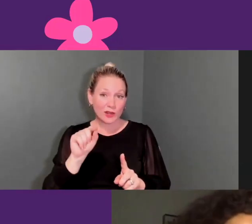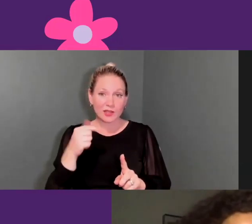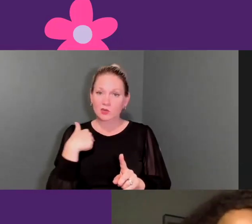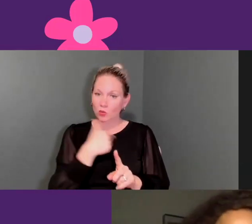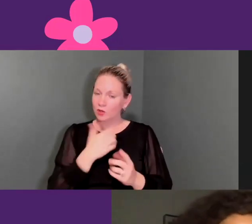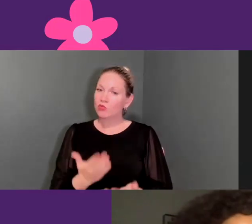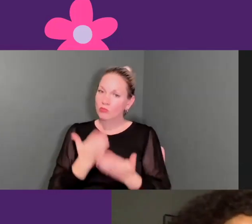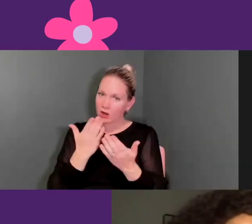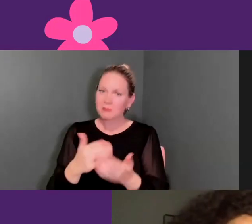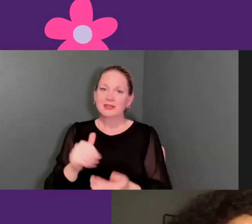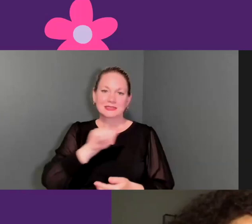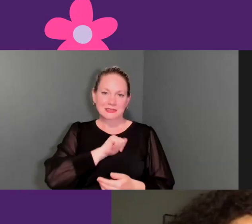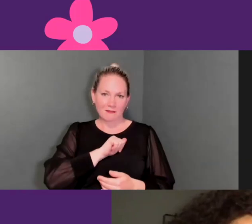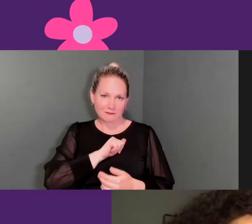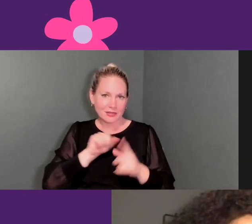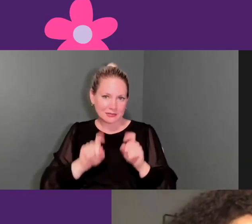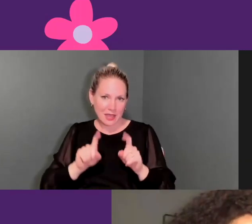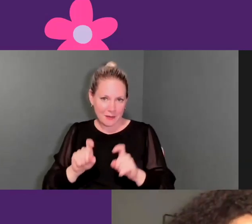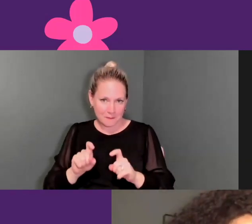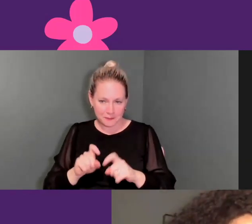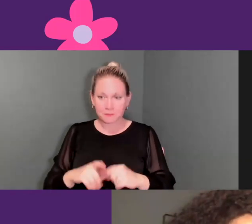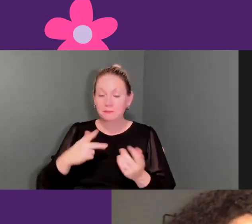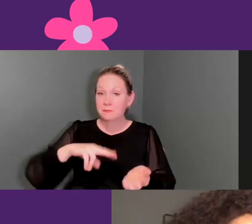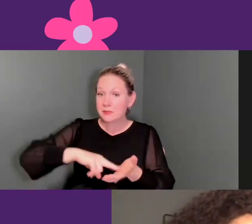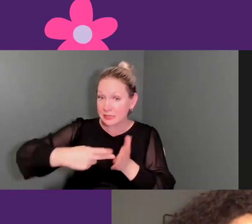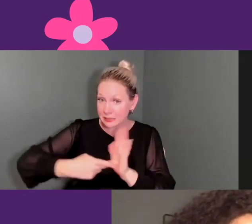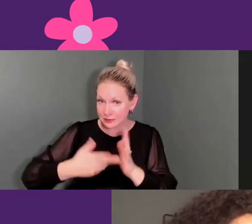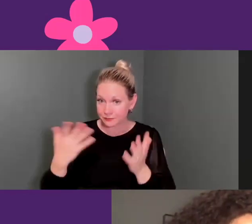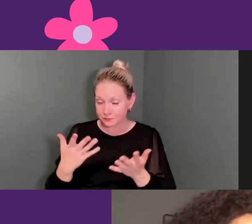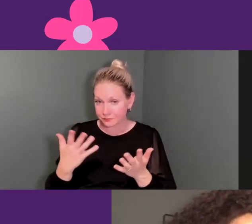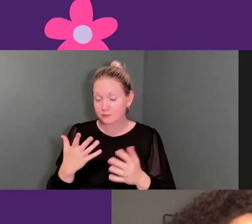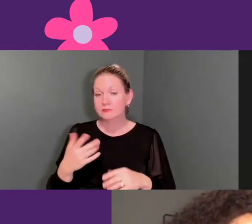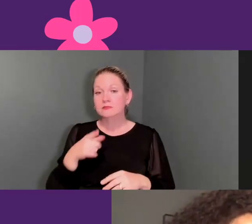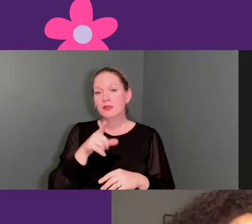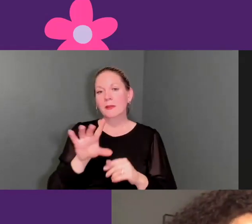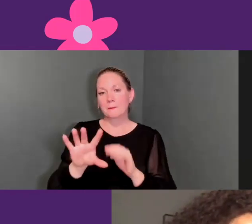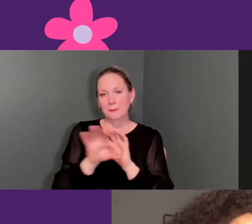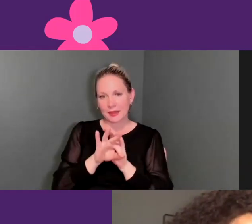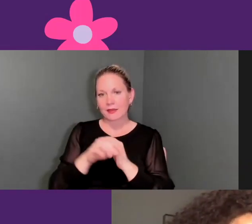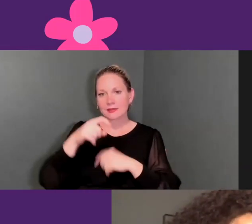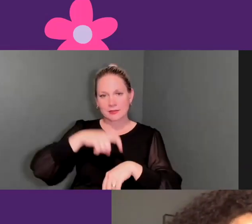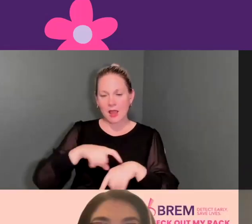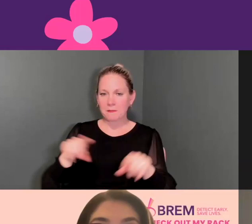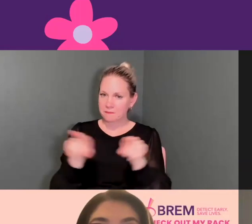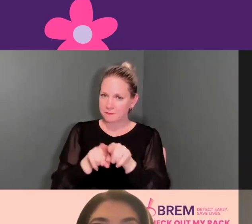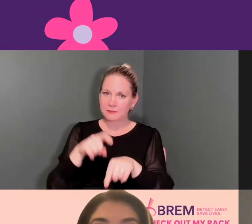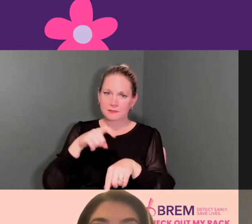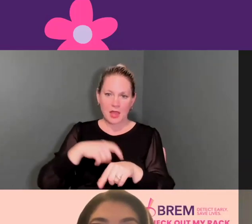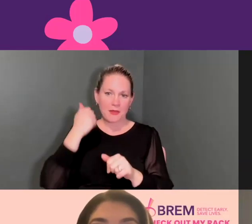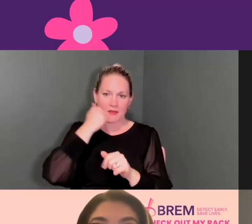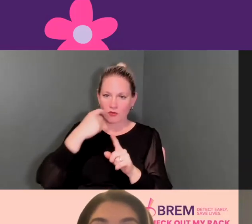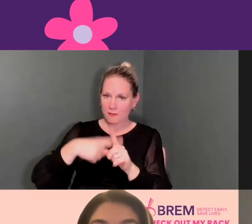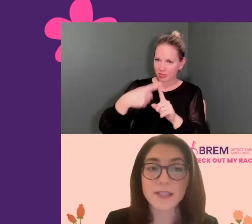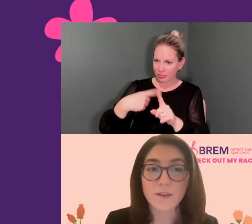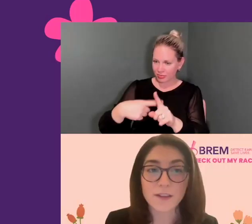doing self-exams. So what that means is actually picking a time every month to kind